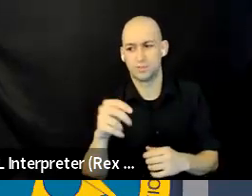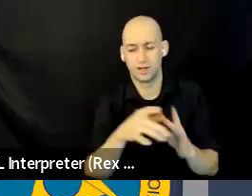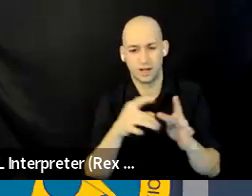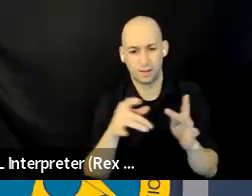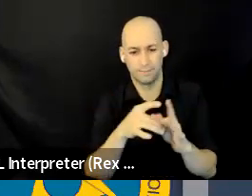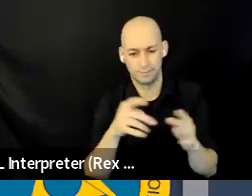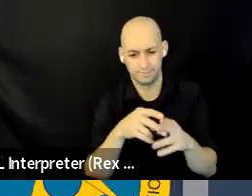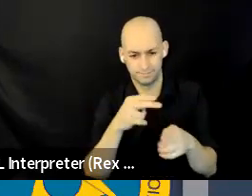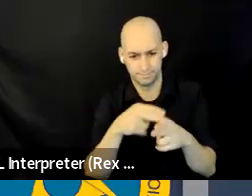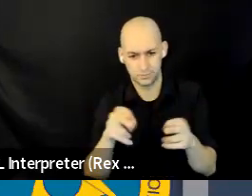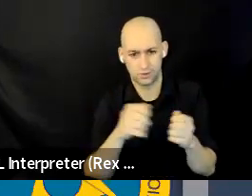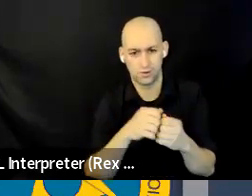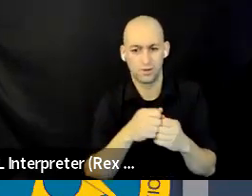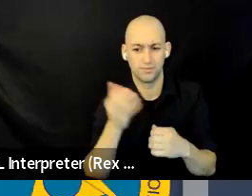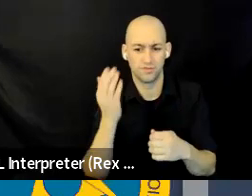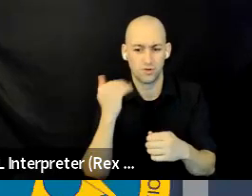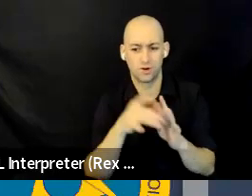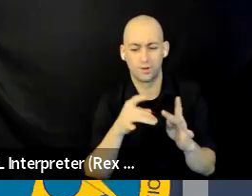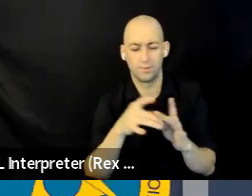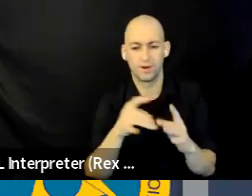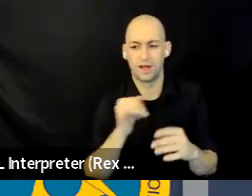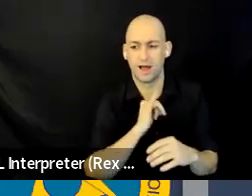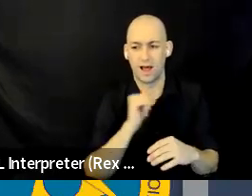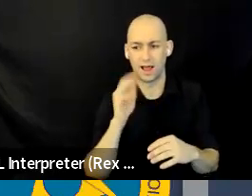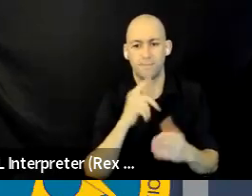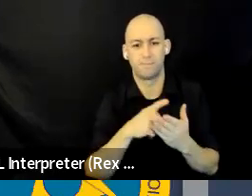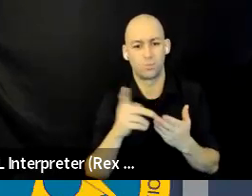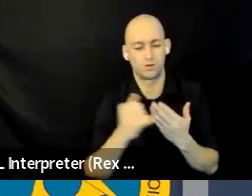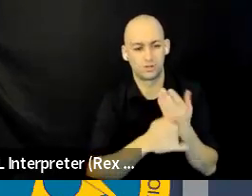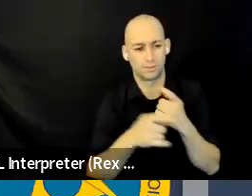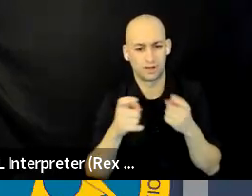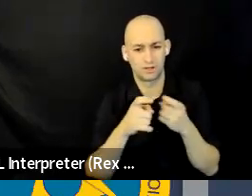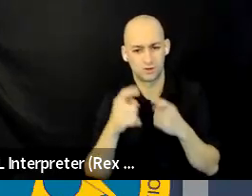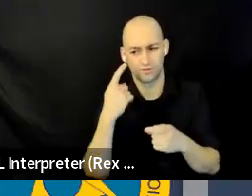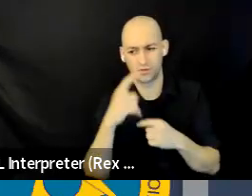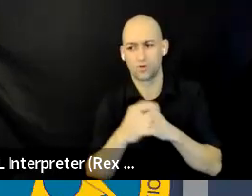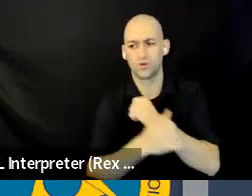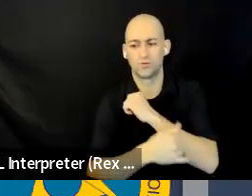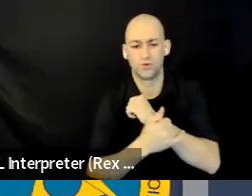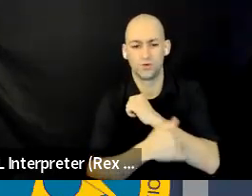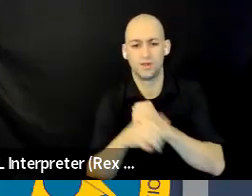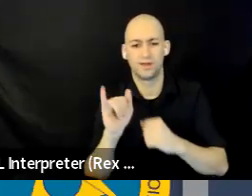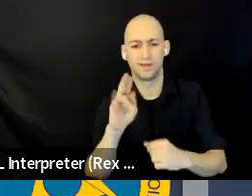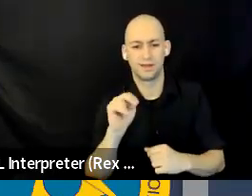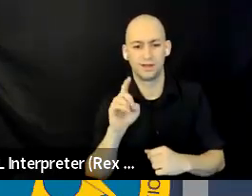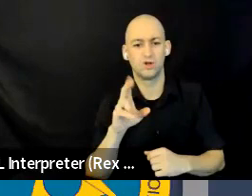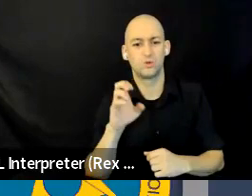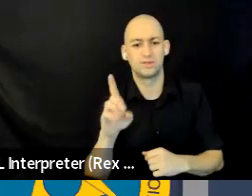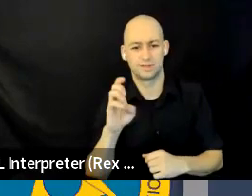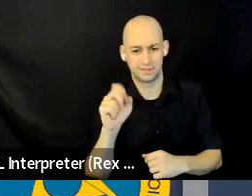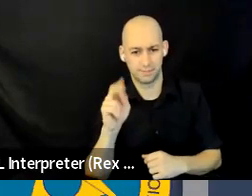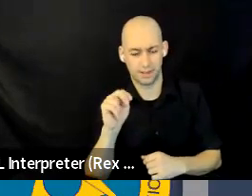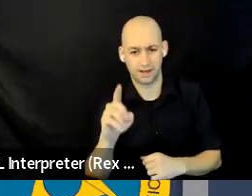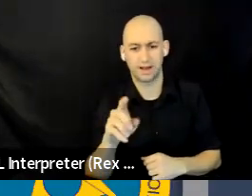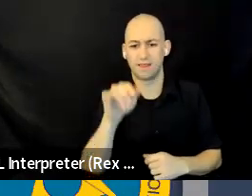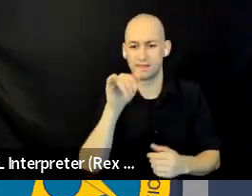the previous comment that we just heard, I'm the project manager for the Rural Induced Demand Study. And just want to be clear, the Rural